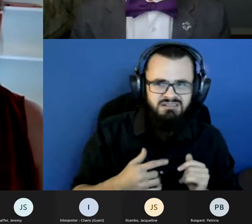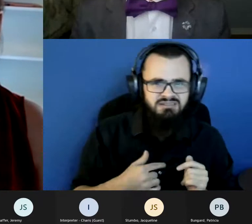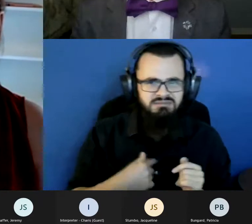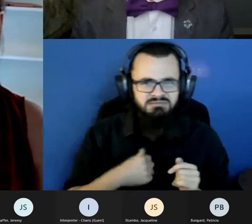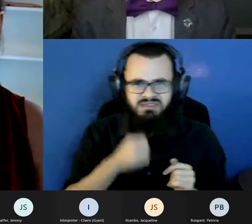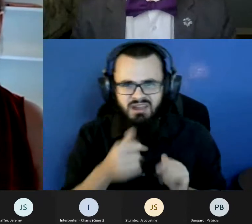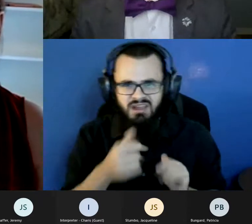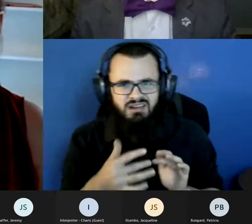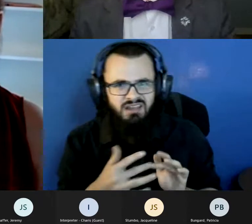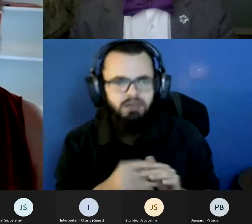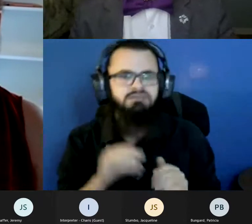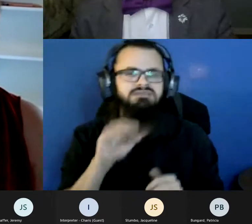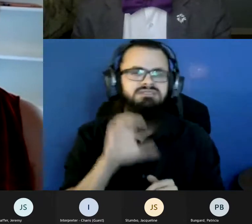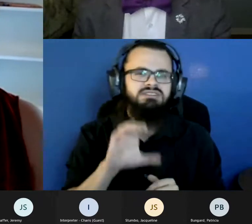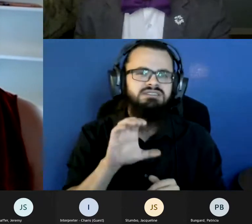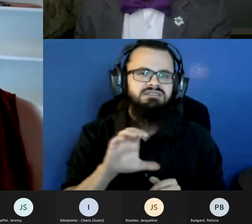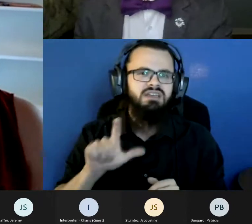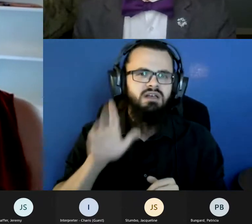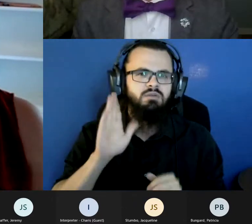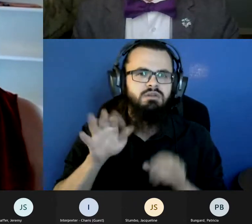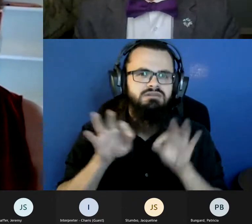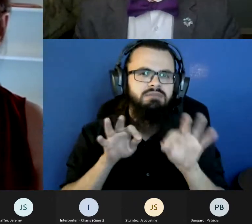moving forward.